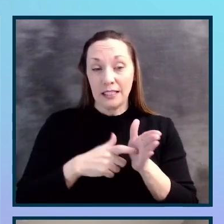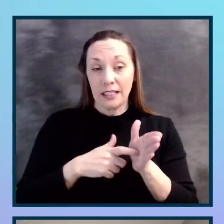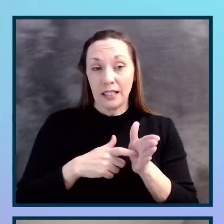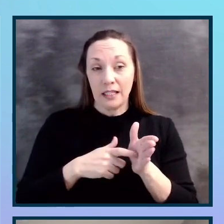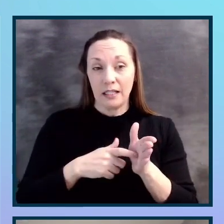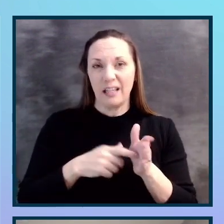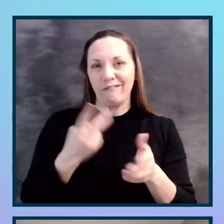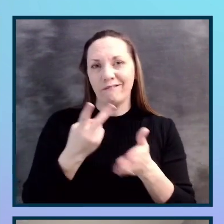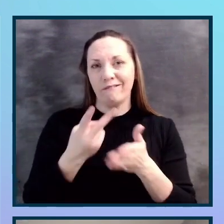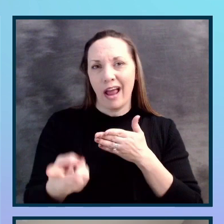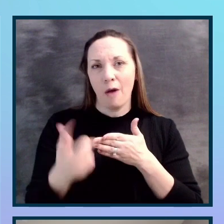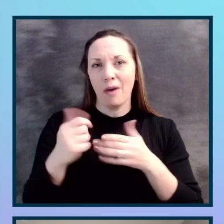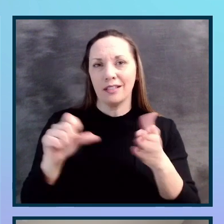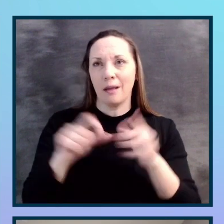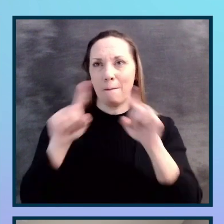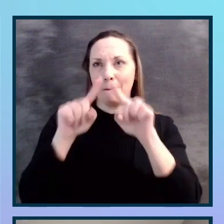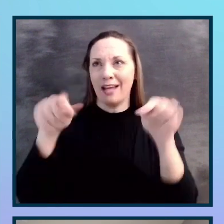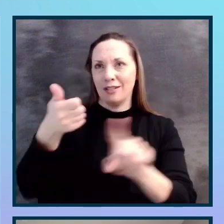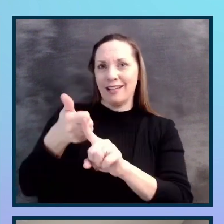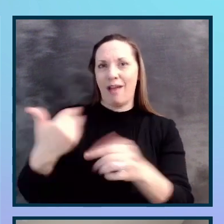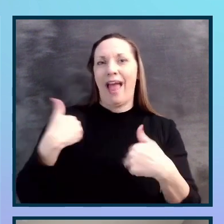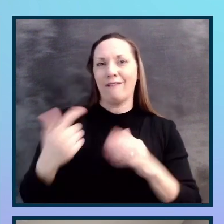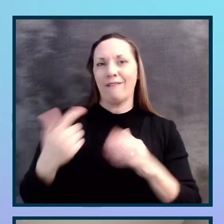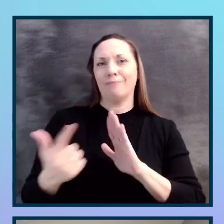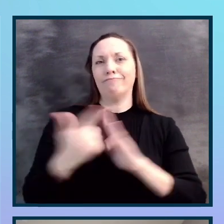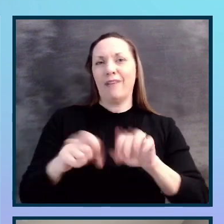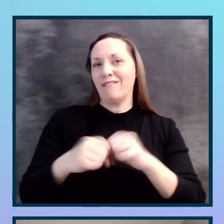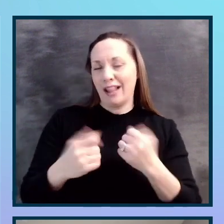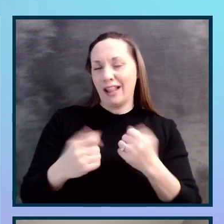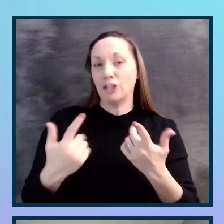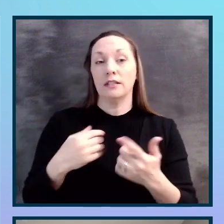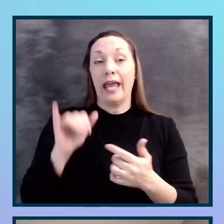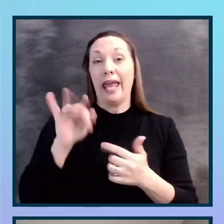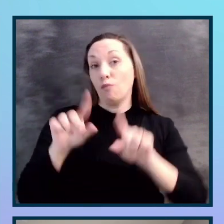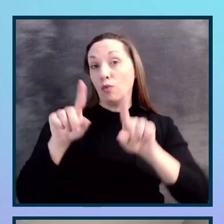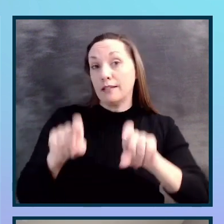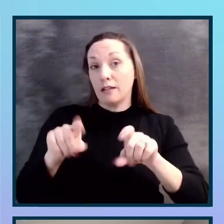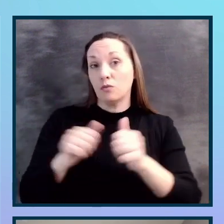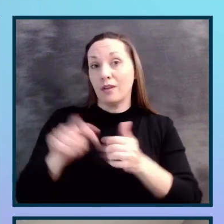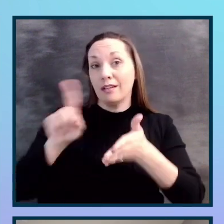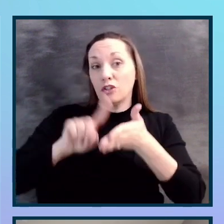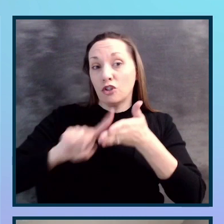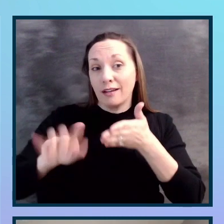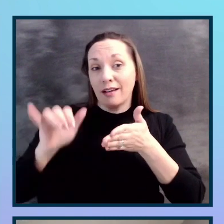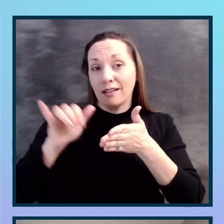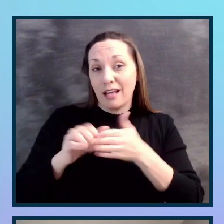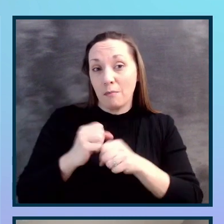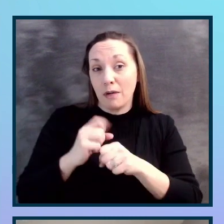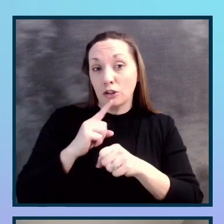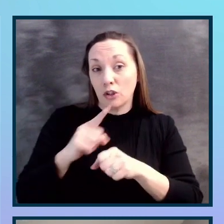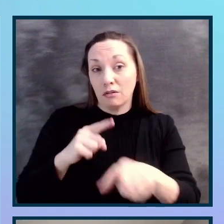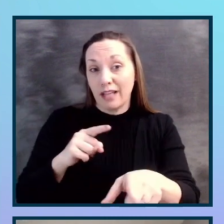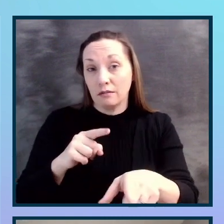failed because on the page itself, there are violations. And if we do test that with checking that that assertion is false,